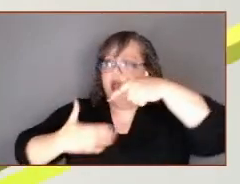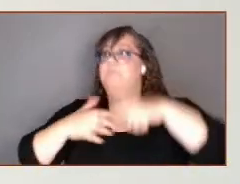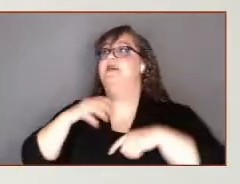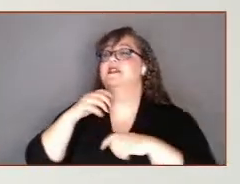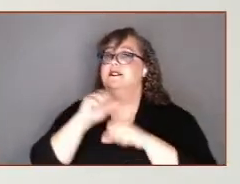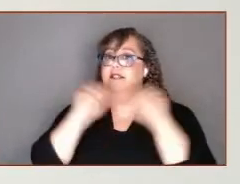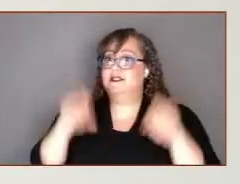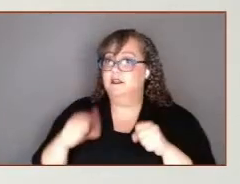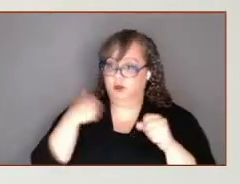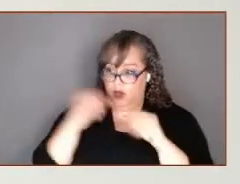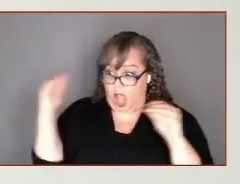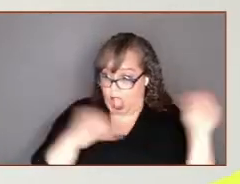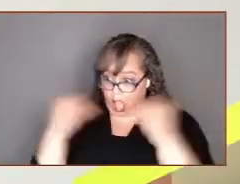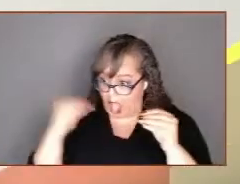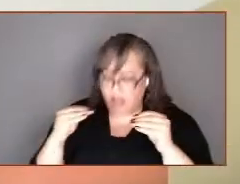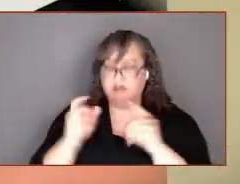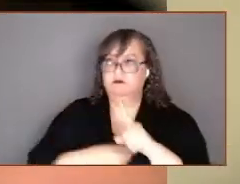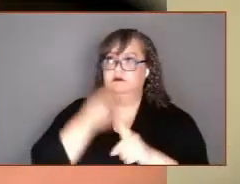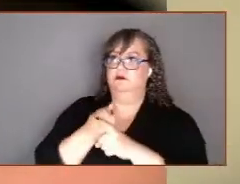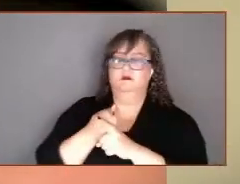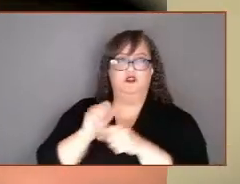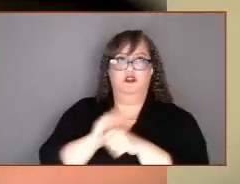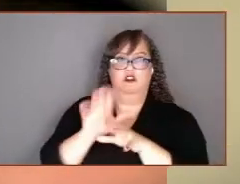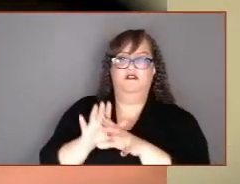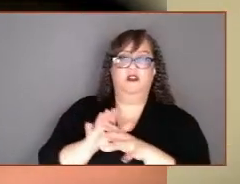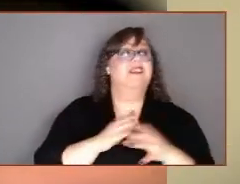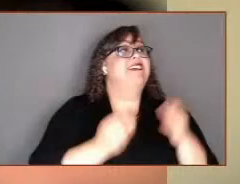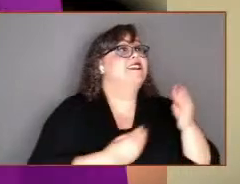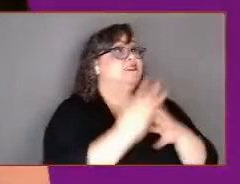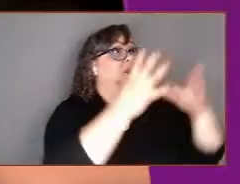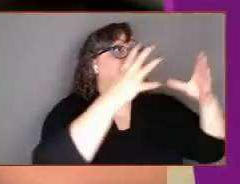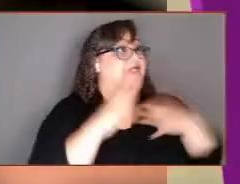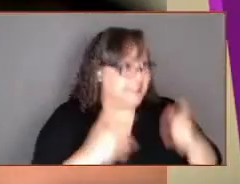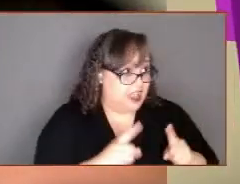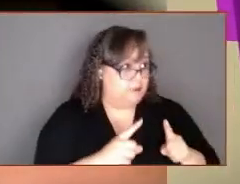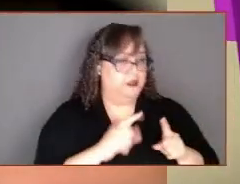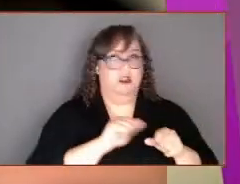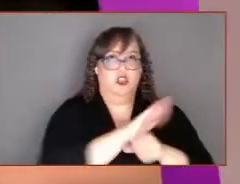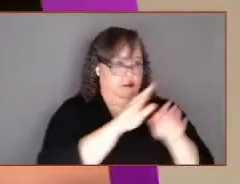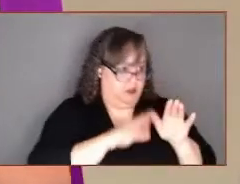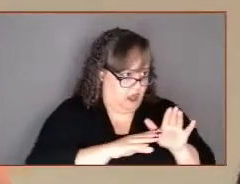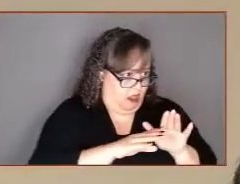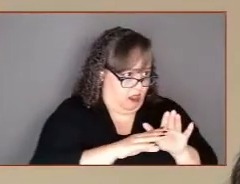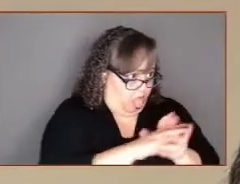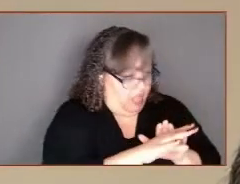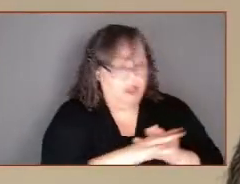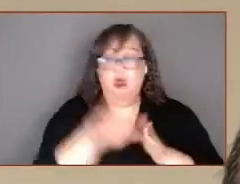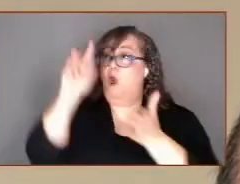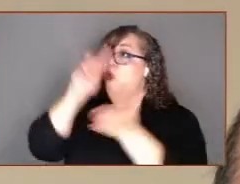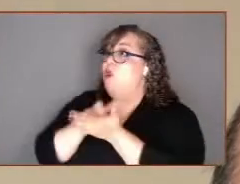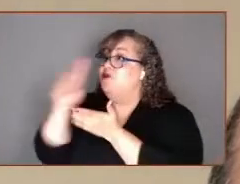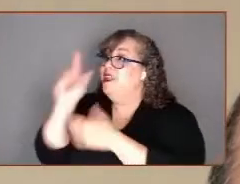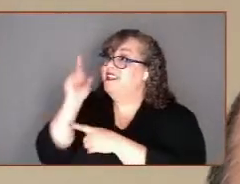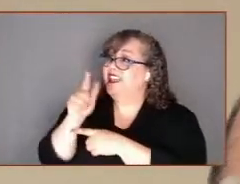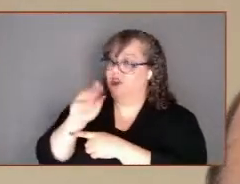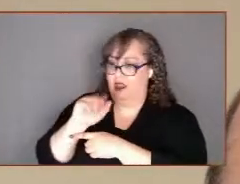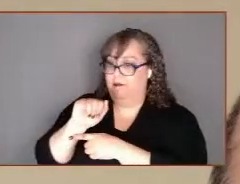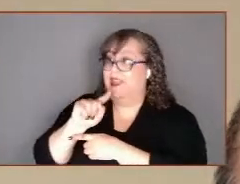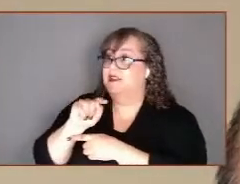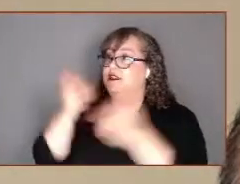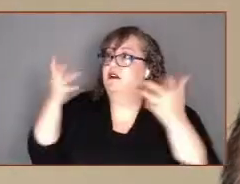hit. As spring break happened, then everything with COVID started to ramp up. By a week later, MIT had already sent